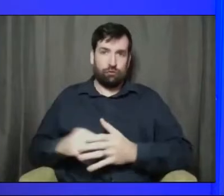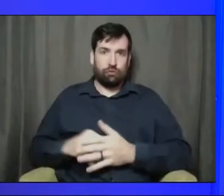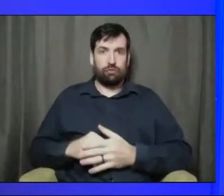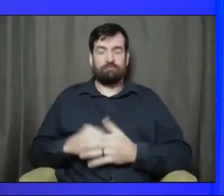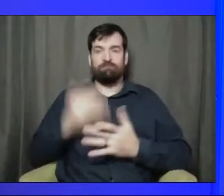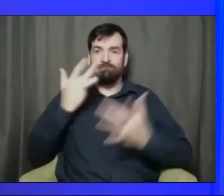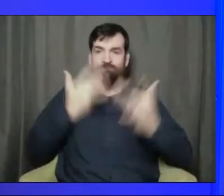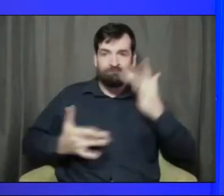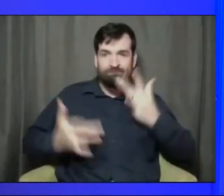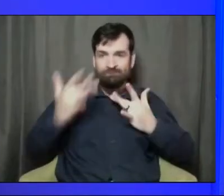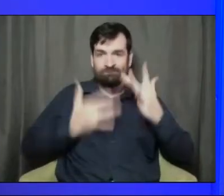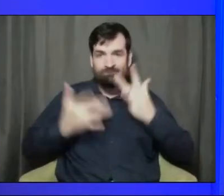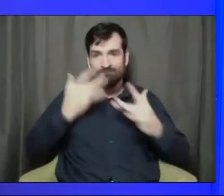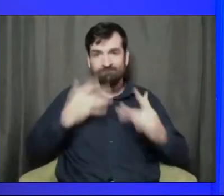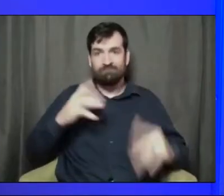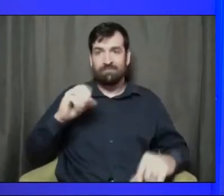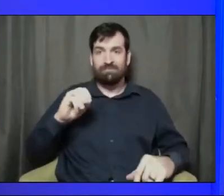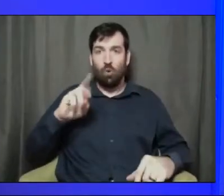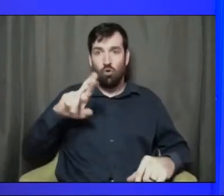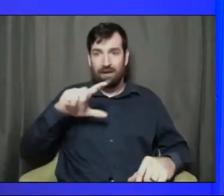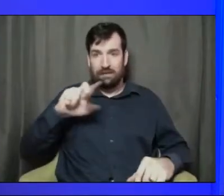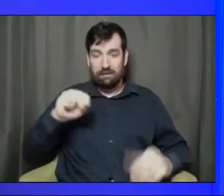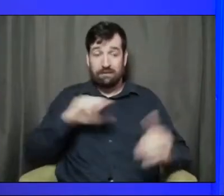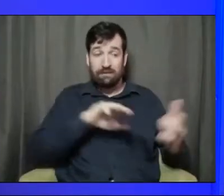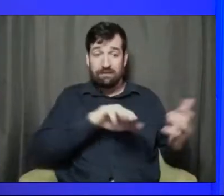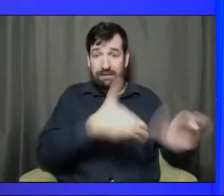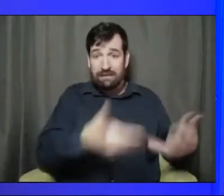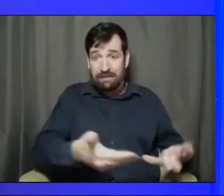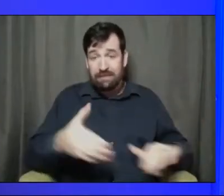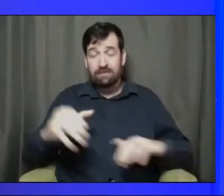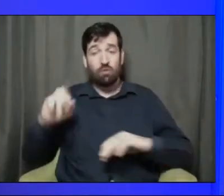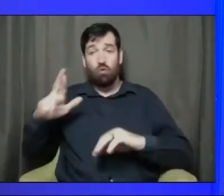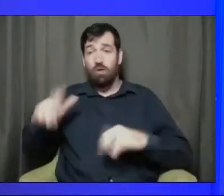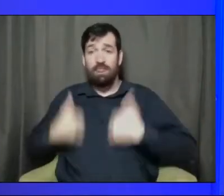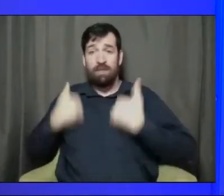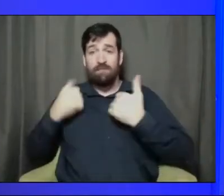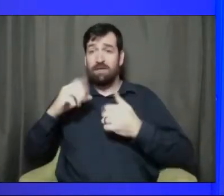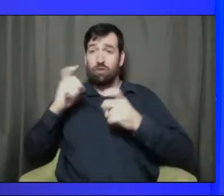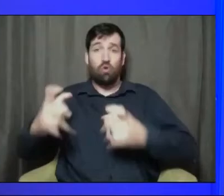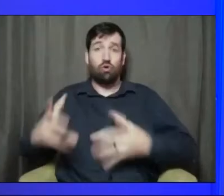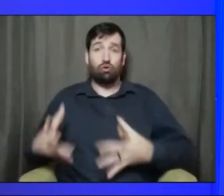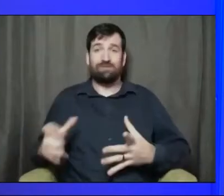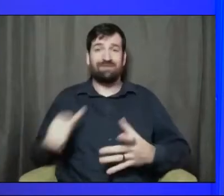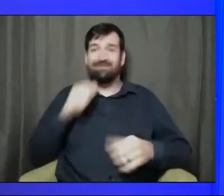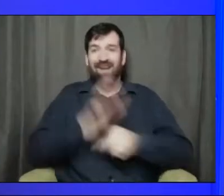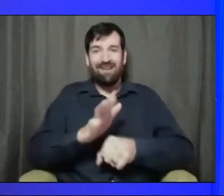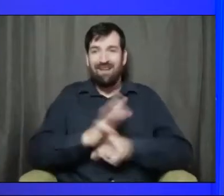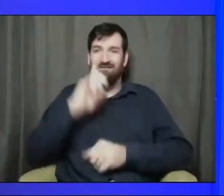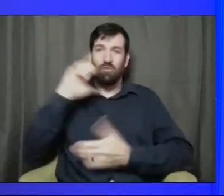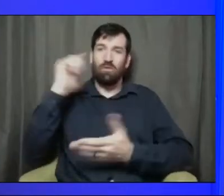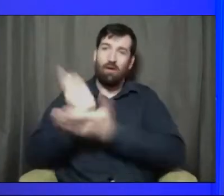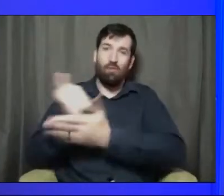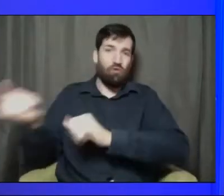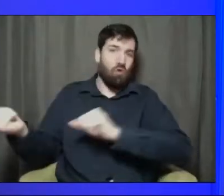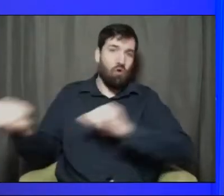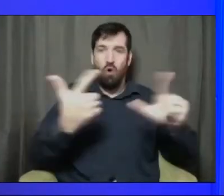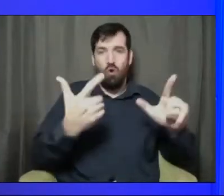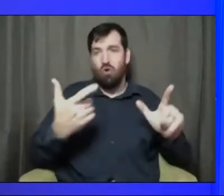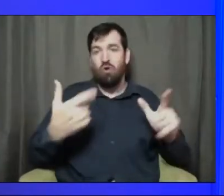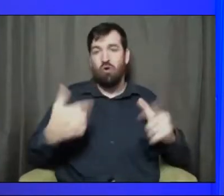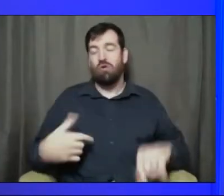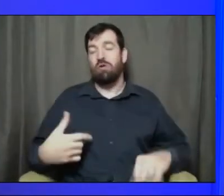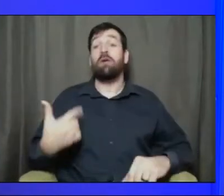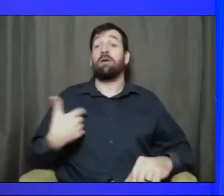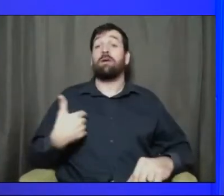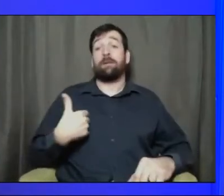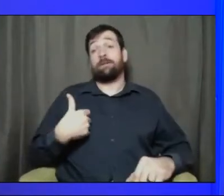about, living donors, deceased donors, there still aren't enough to go around to help all those in need. And as such, we continue to find ways to